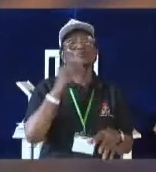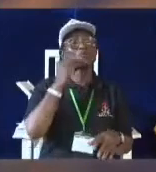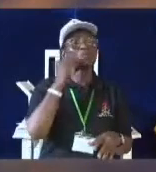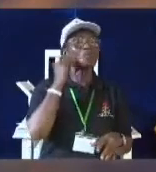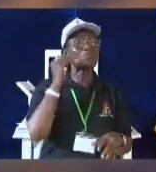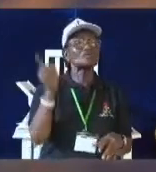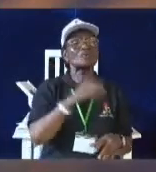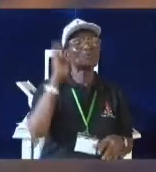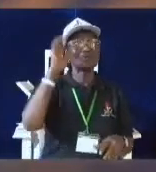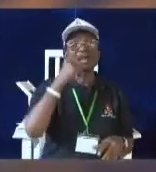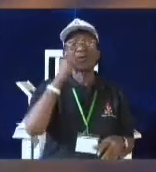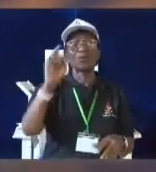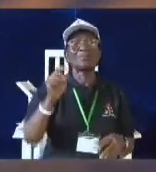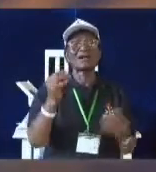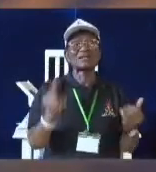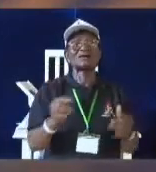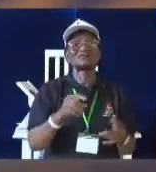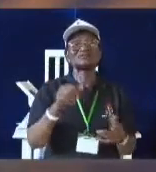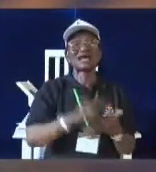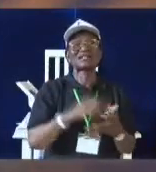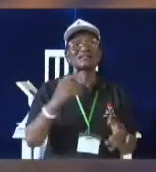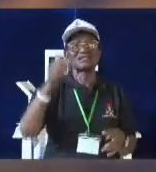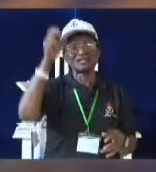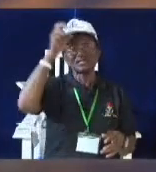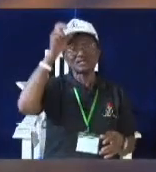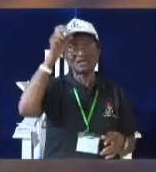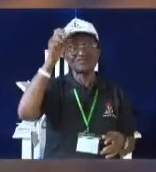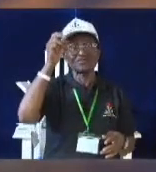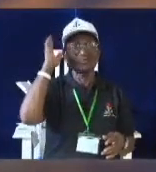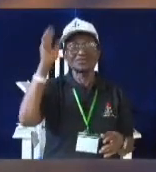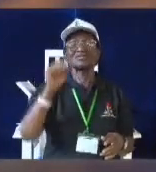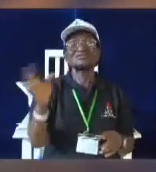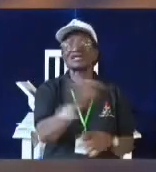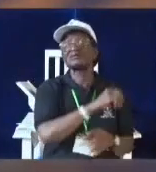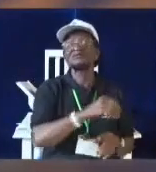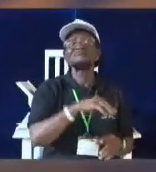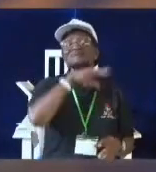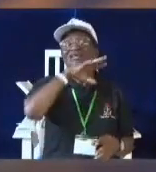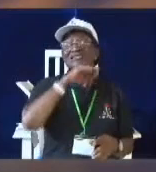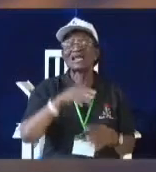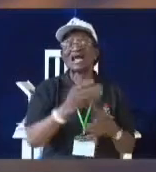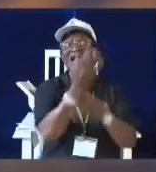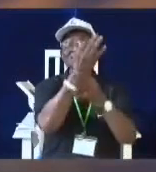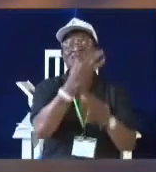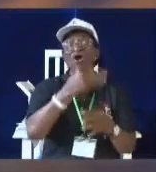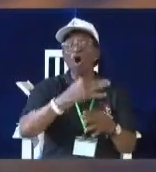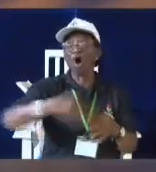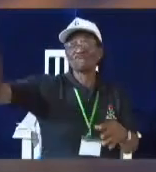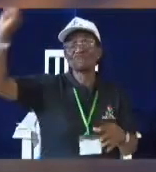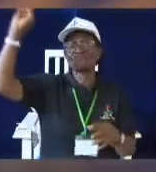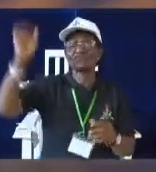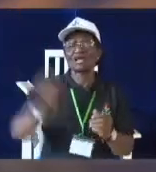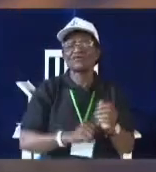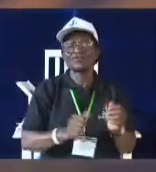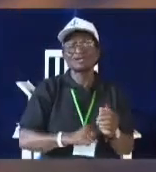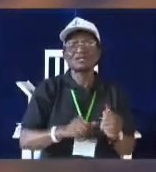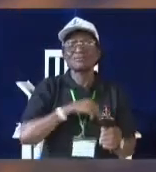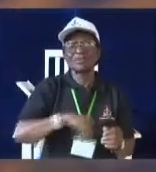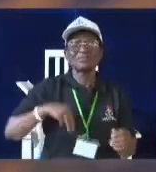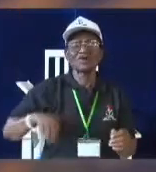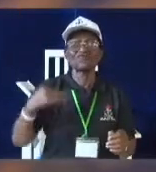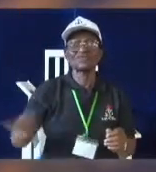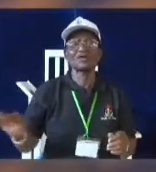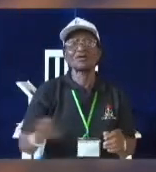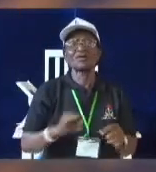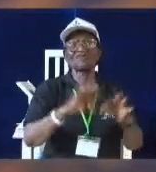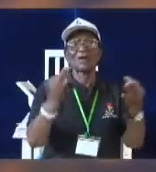You're going to command now that the devil will take his dirty hands off every member of your family. So you lift